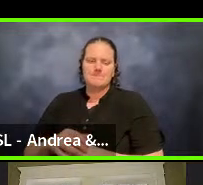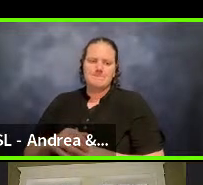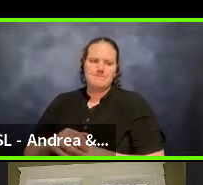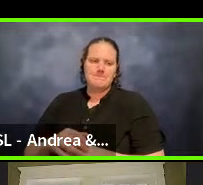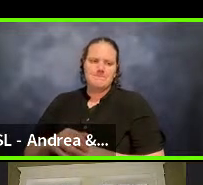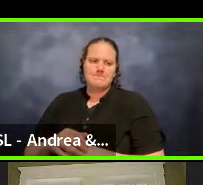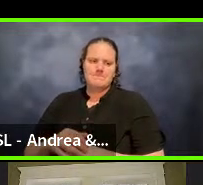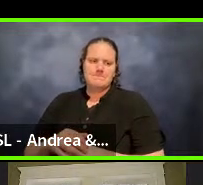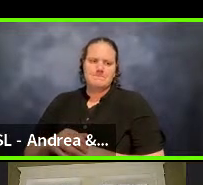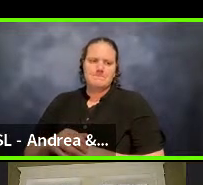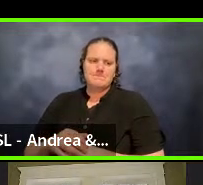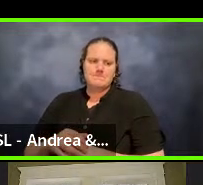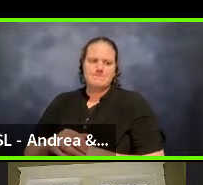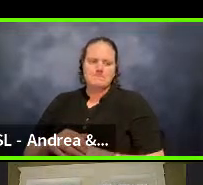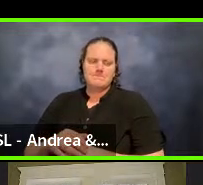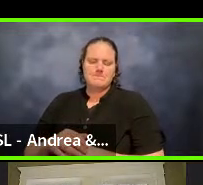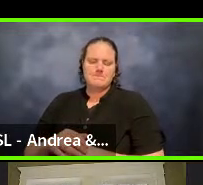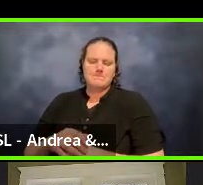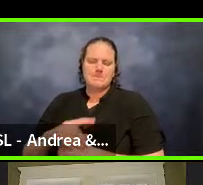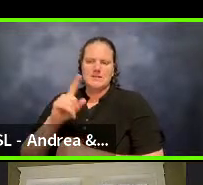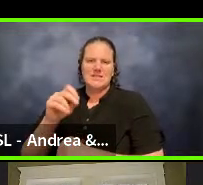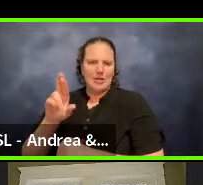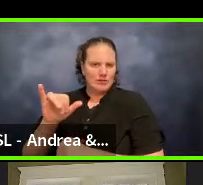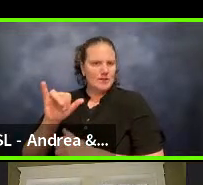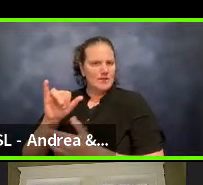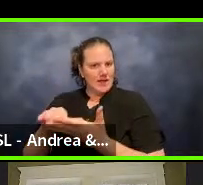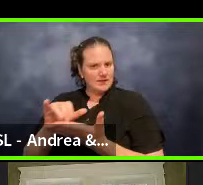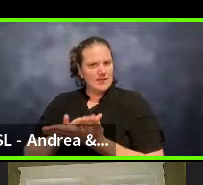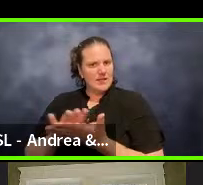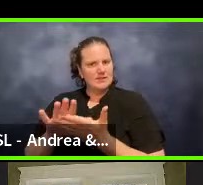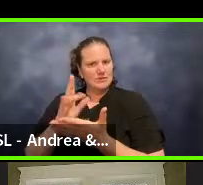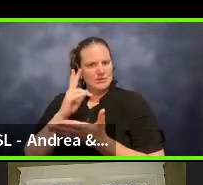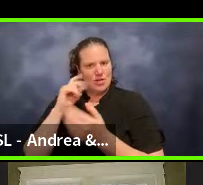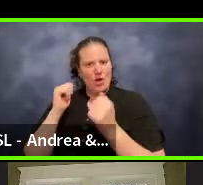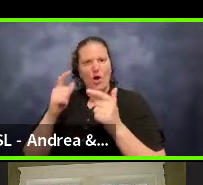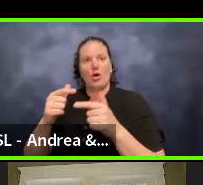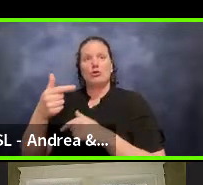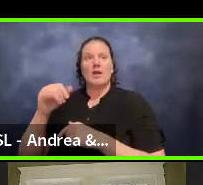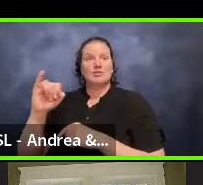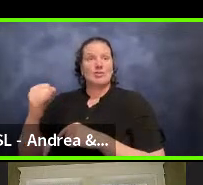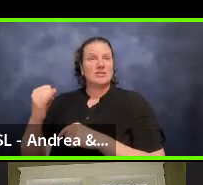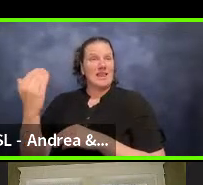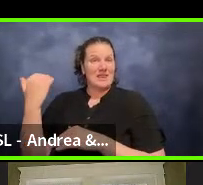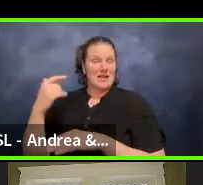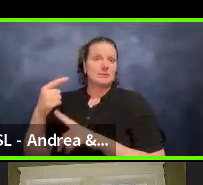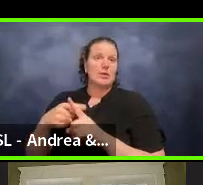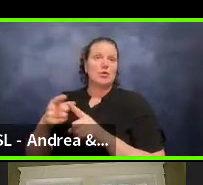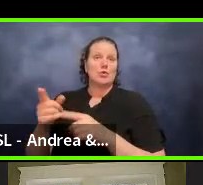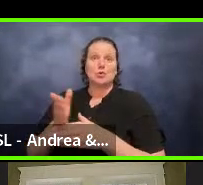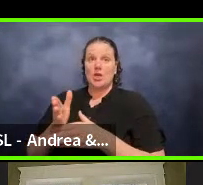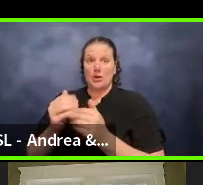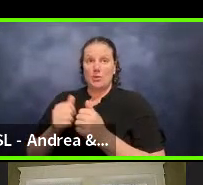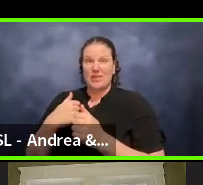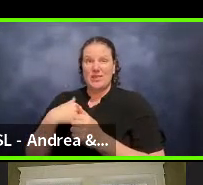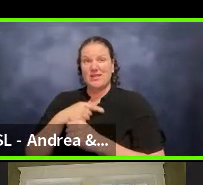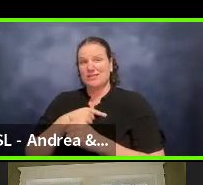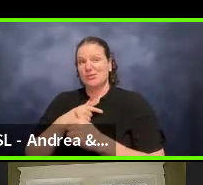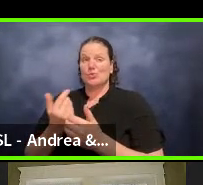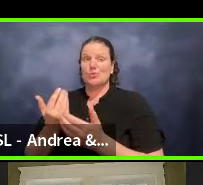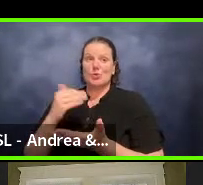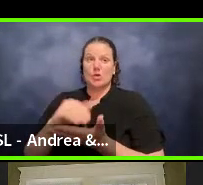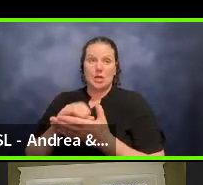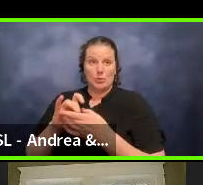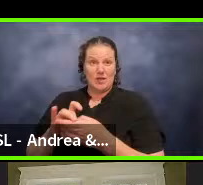Zachary? Awesome. Thank you. Good to see you all. Greg, last month you had shared with us there was going to be a kind of a re-release